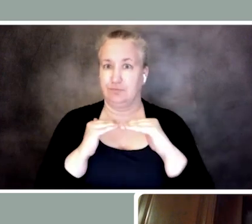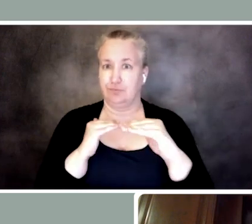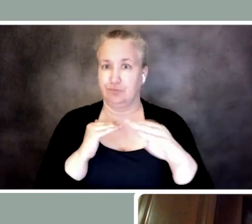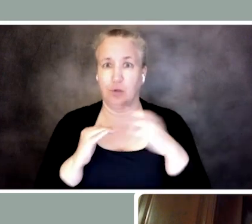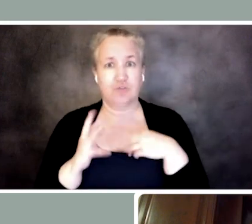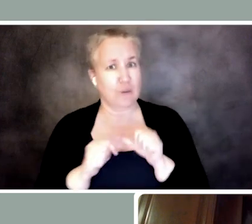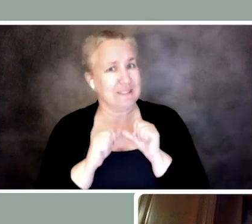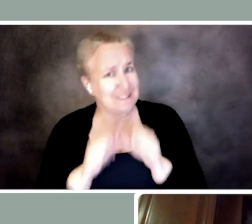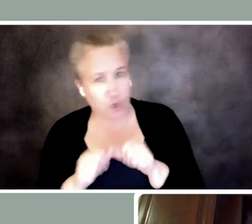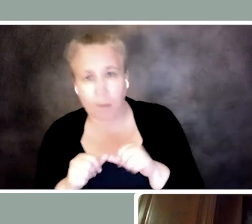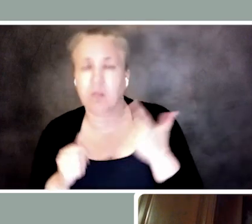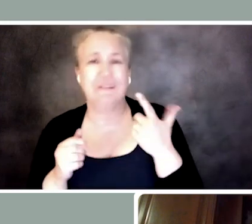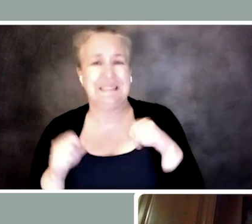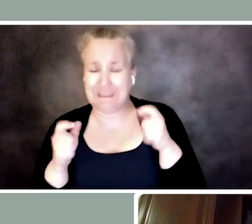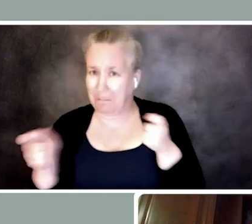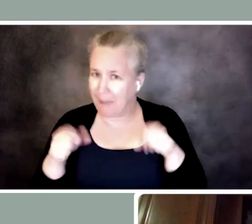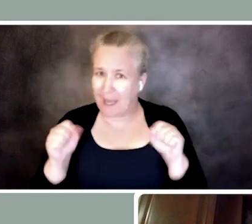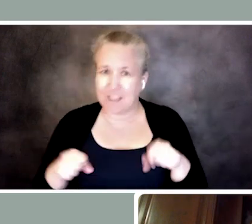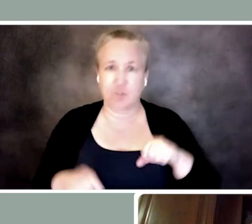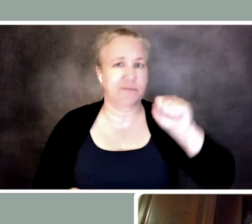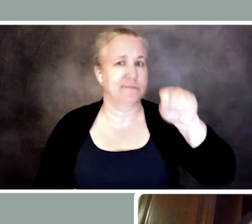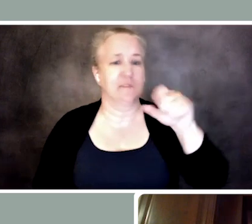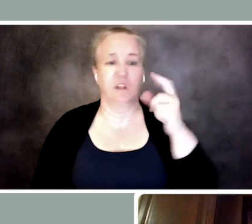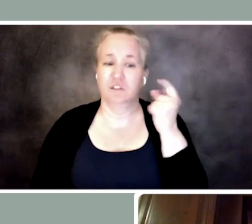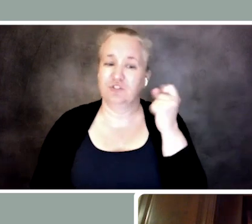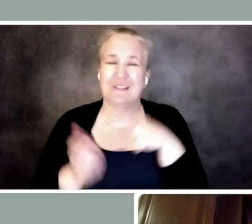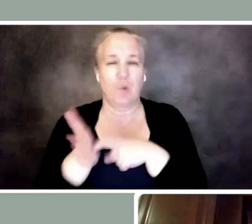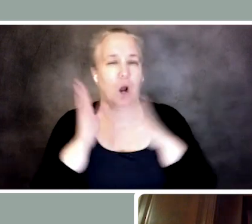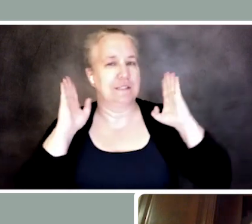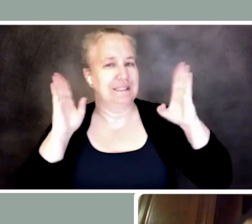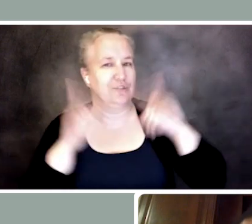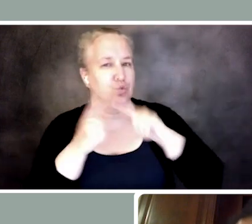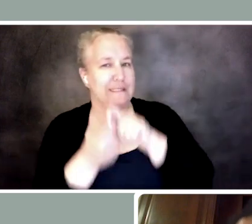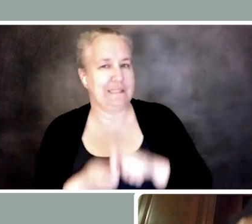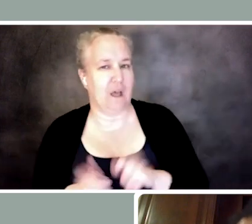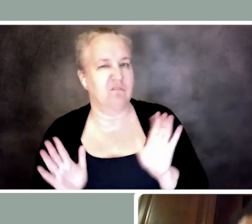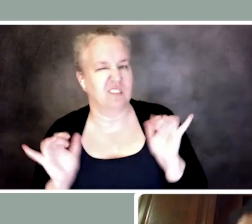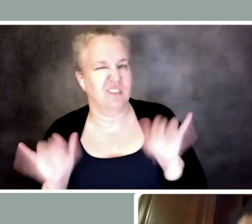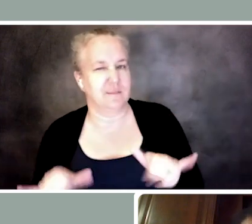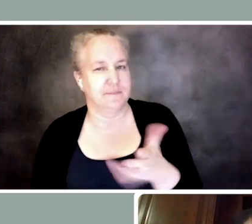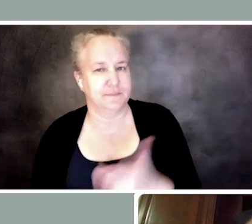very manageable. It just requires attention to detail. That is what I would say.